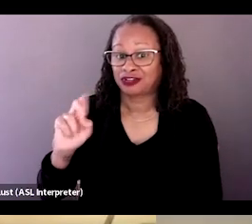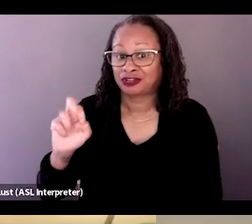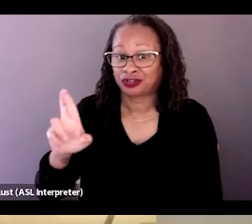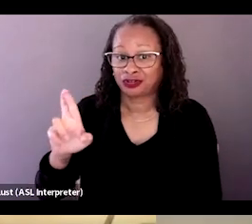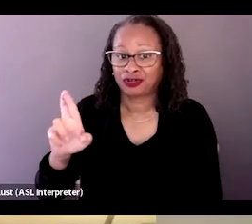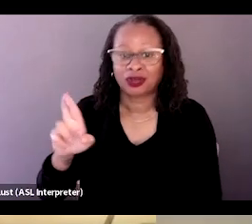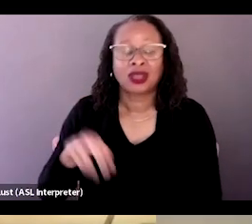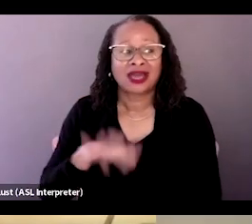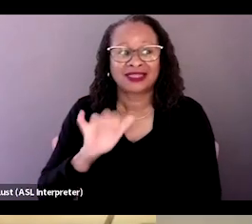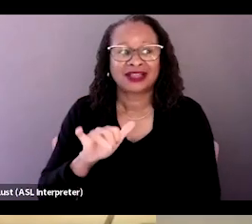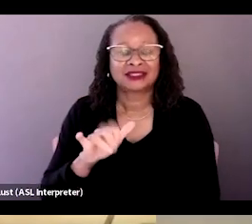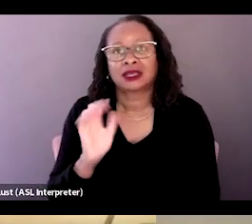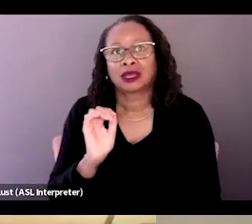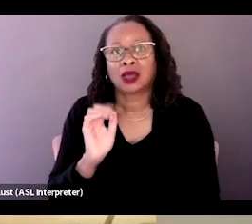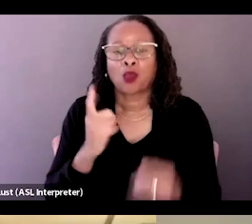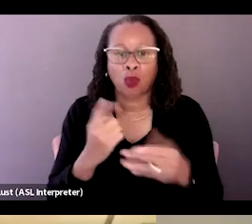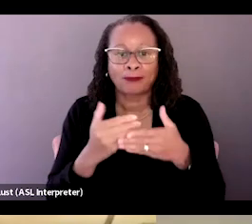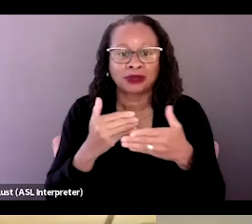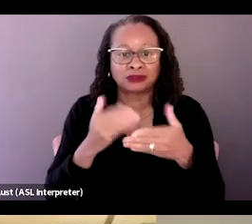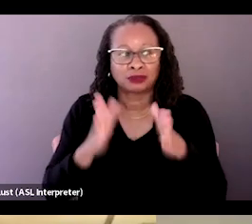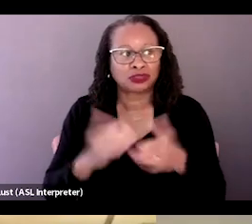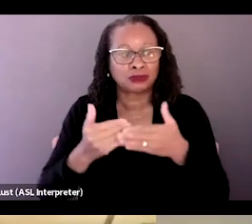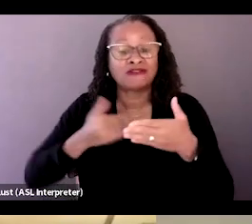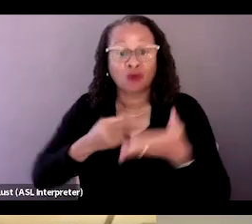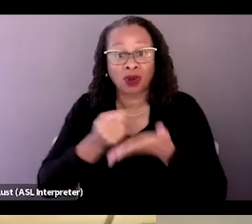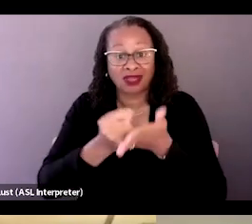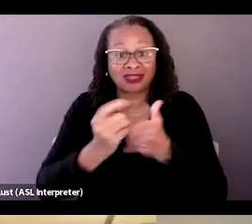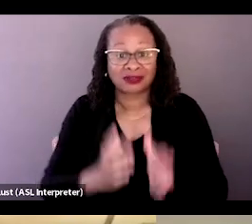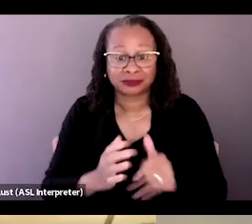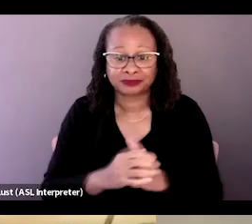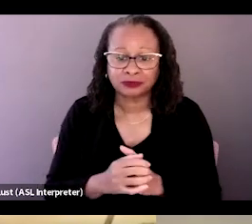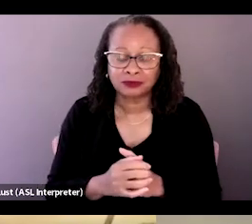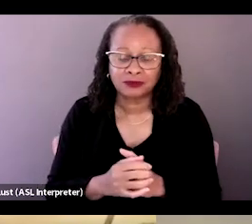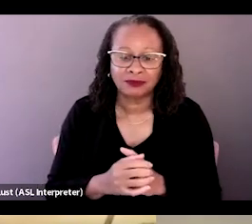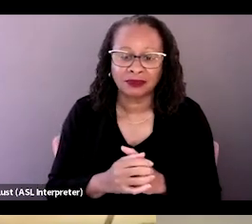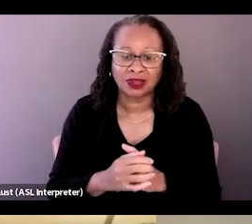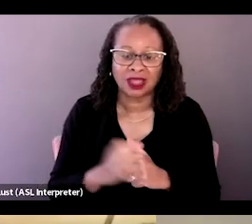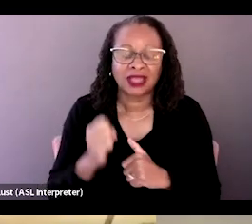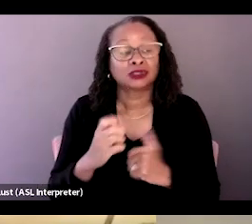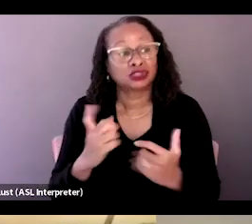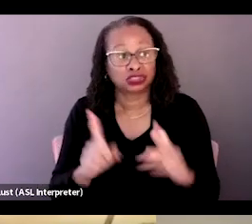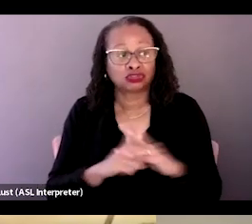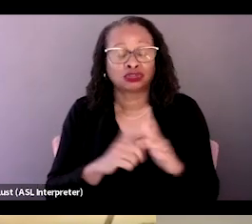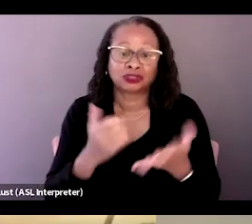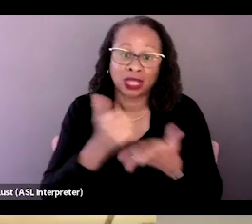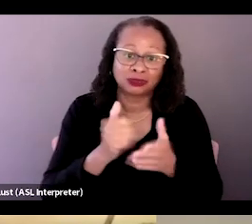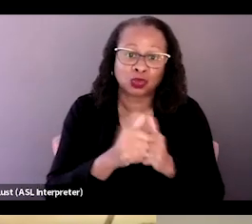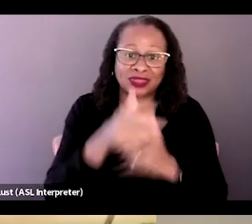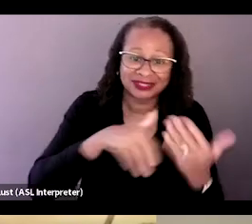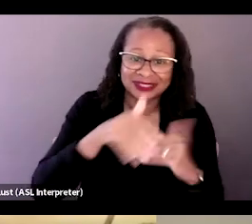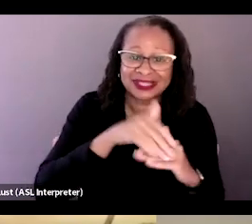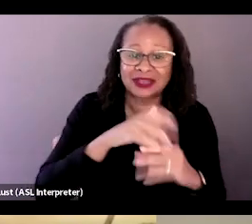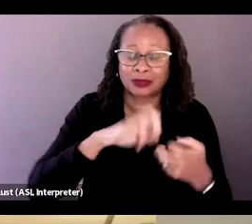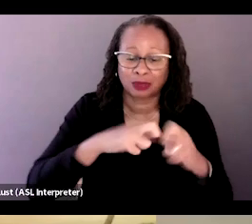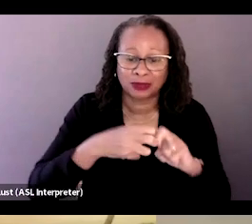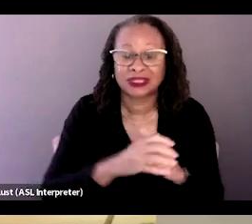therapist. She Okay. will work in associations that they deal with like suicide problems, and they're there to listen. And then if the